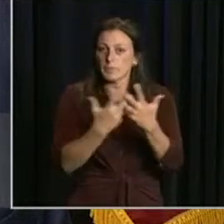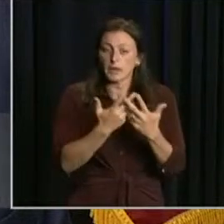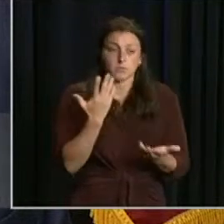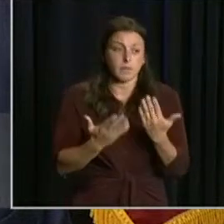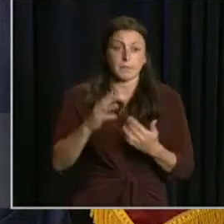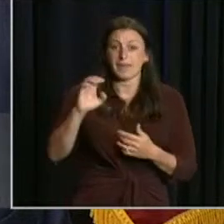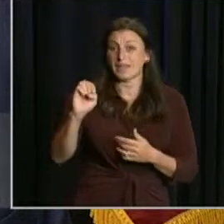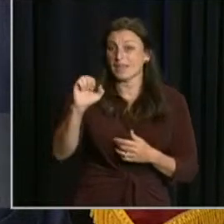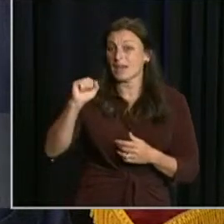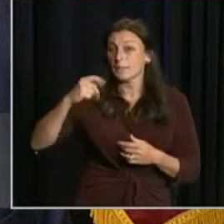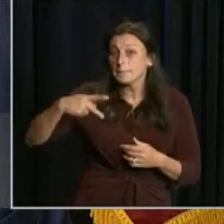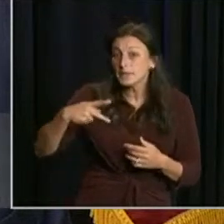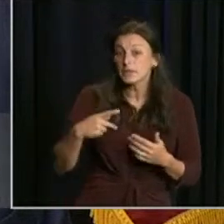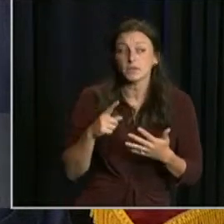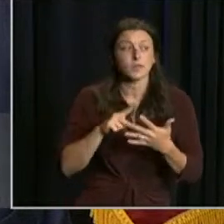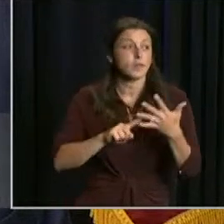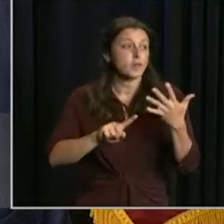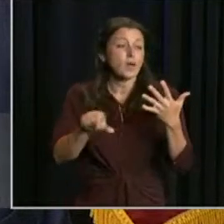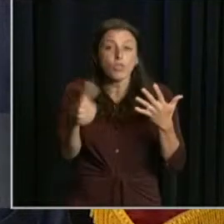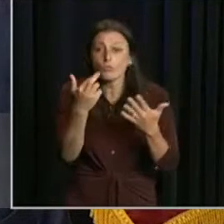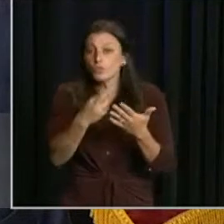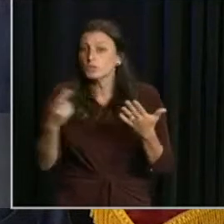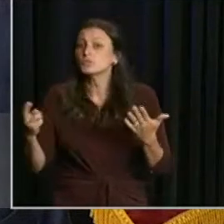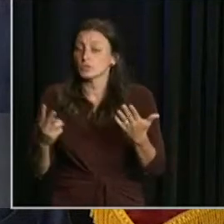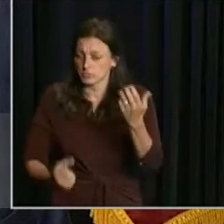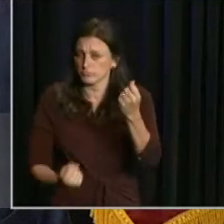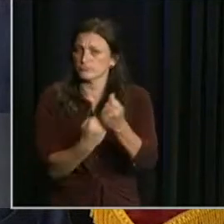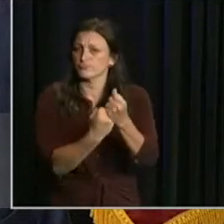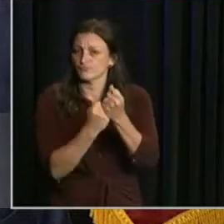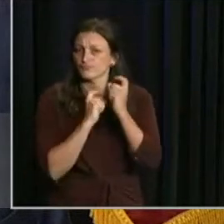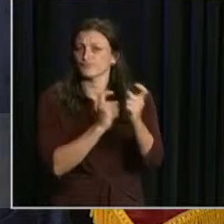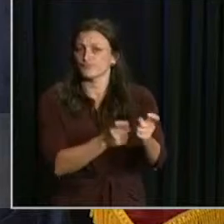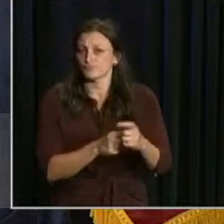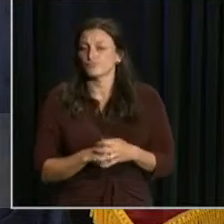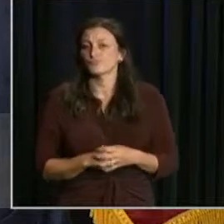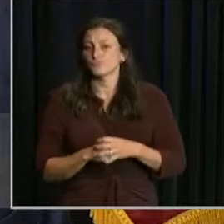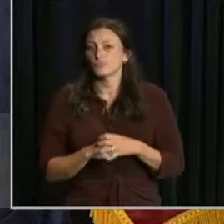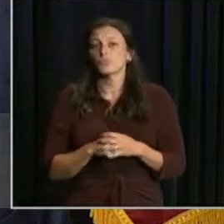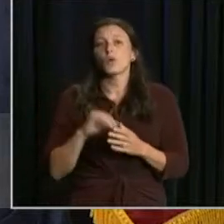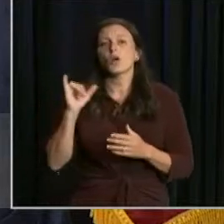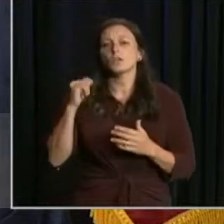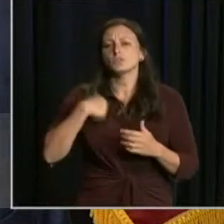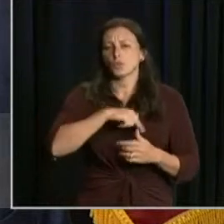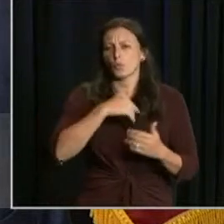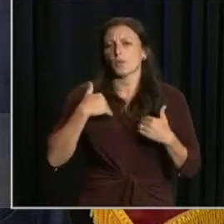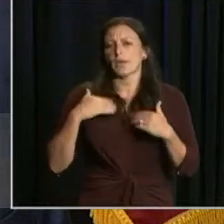Assistance Program or something else. In addition, we have housing